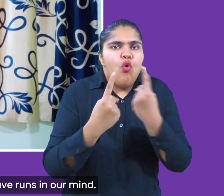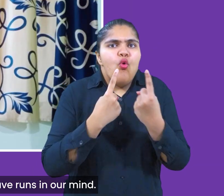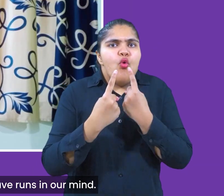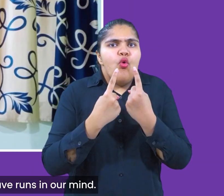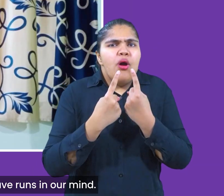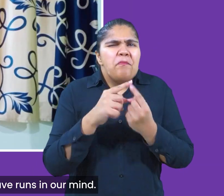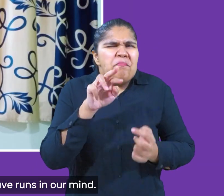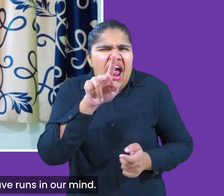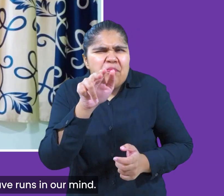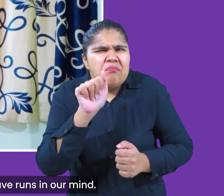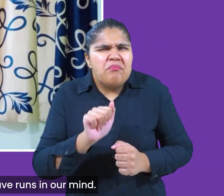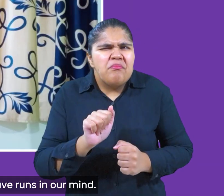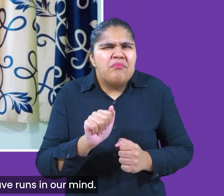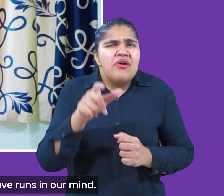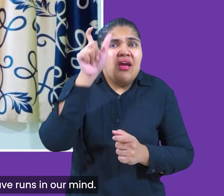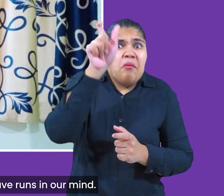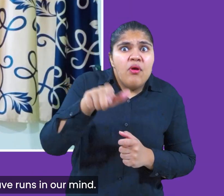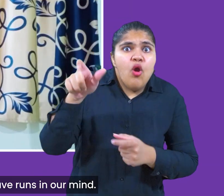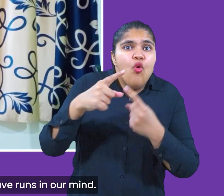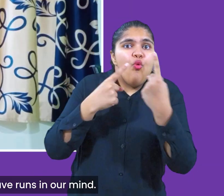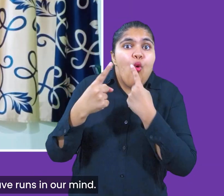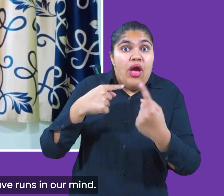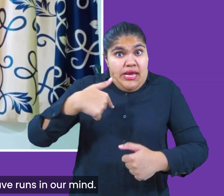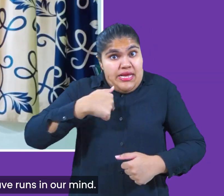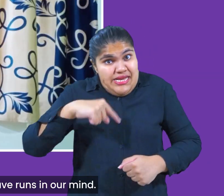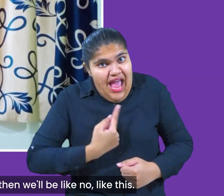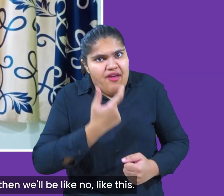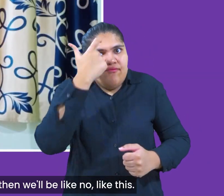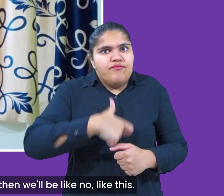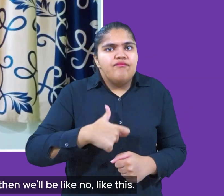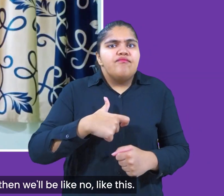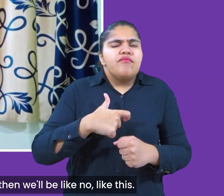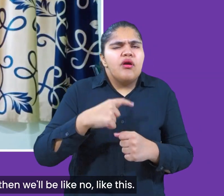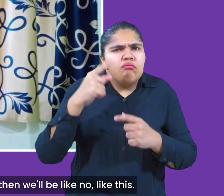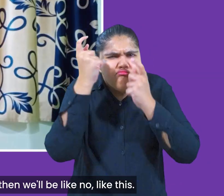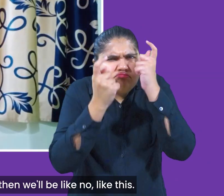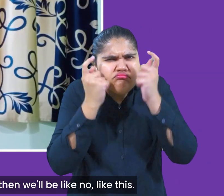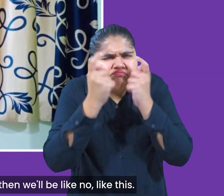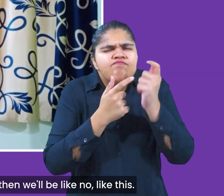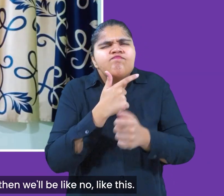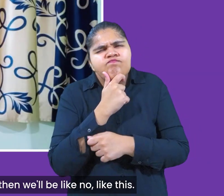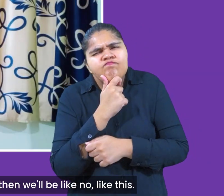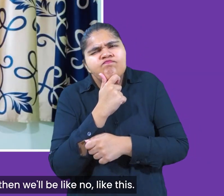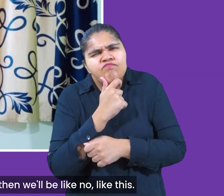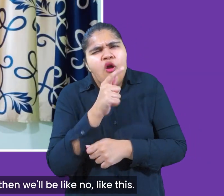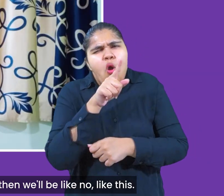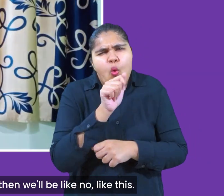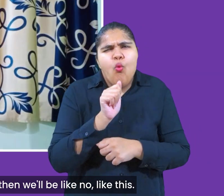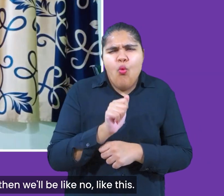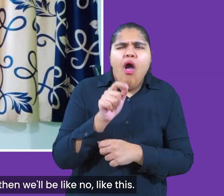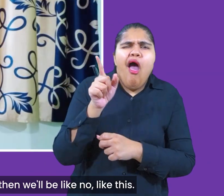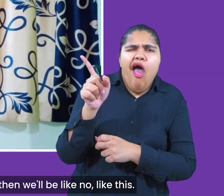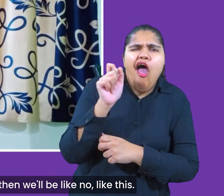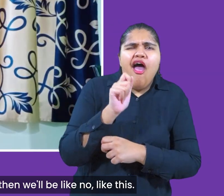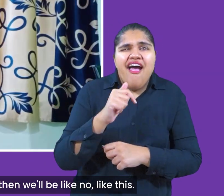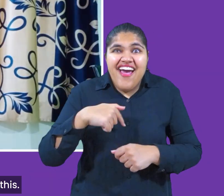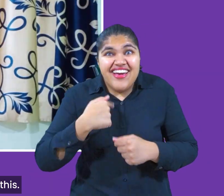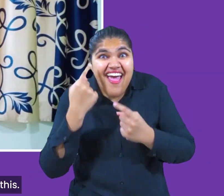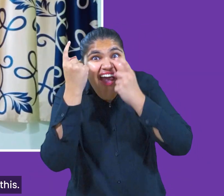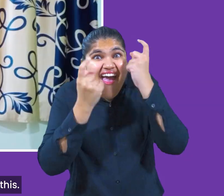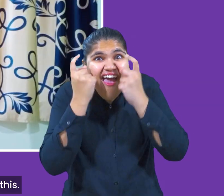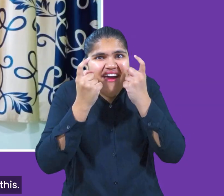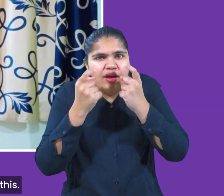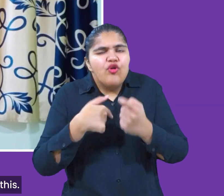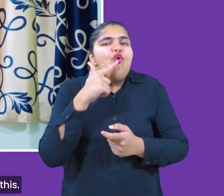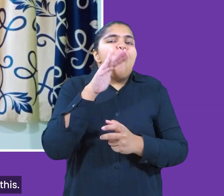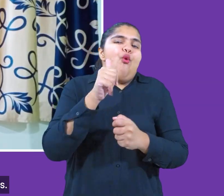is something like what runs in our mind. Like sometimes when we face a problem, then we'll be like, no, like this, my